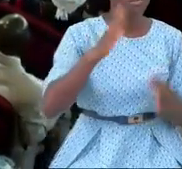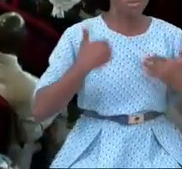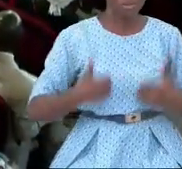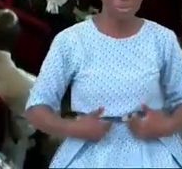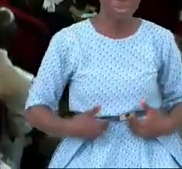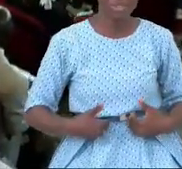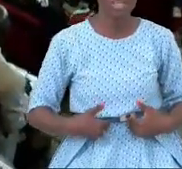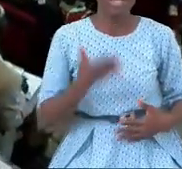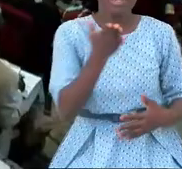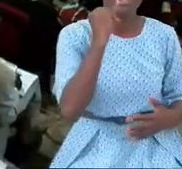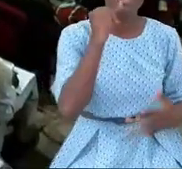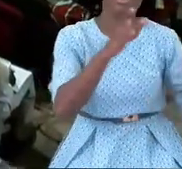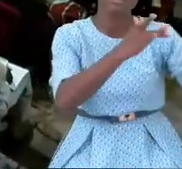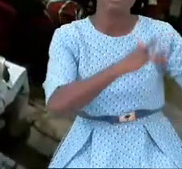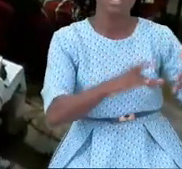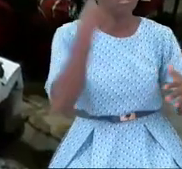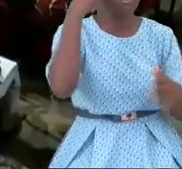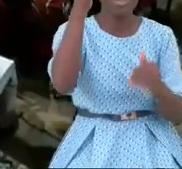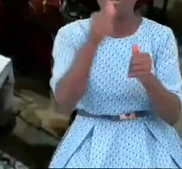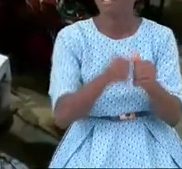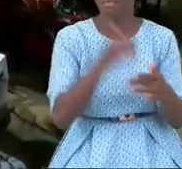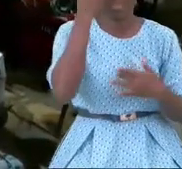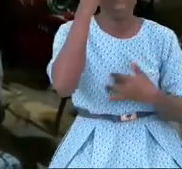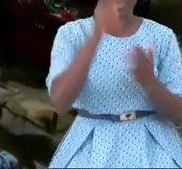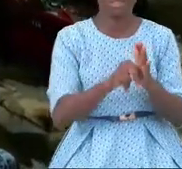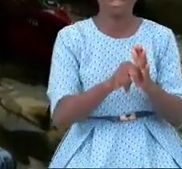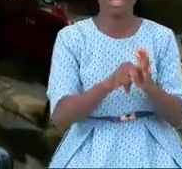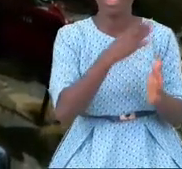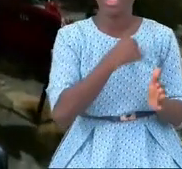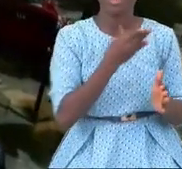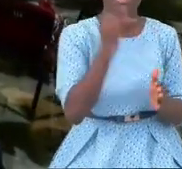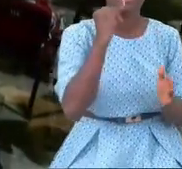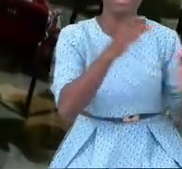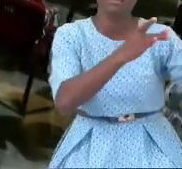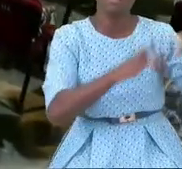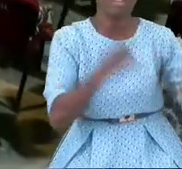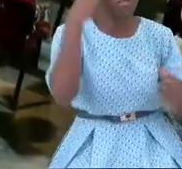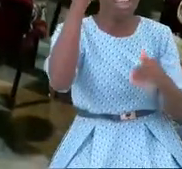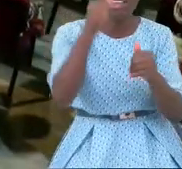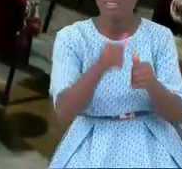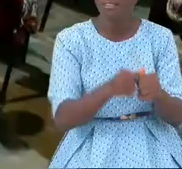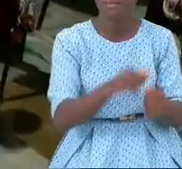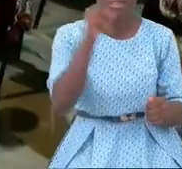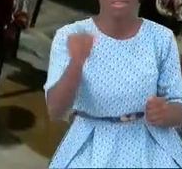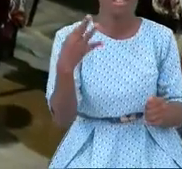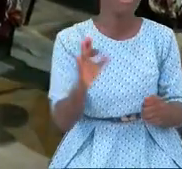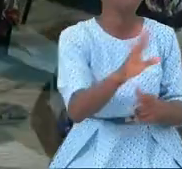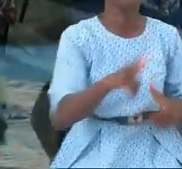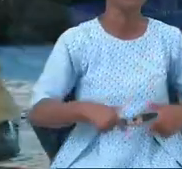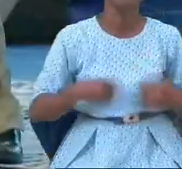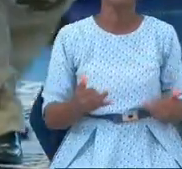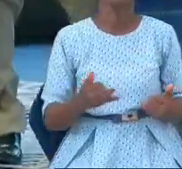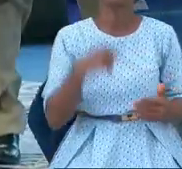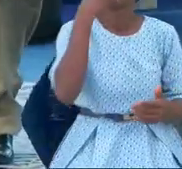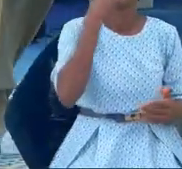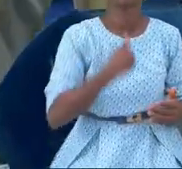me, which area of mercy do you need? That's why you need to tell the Lord, mercy for forgiveness, if that's what